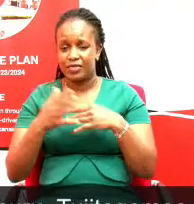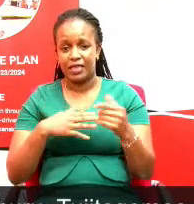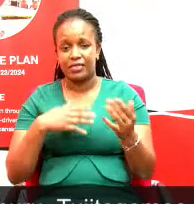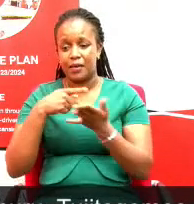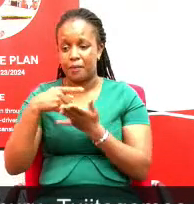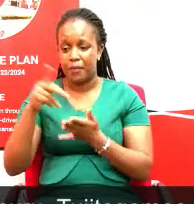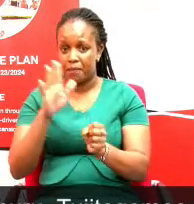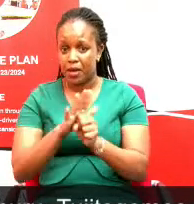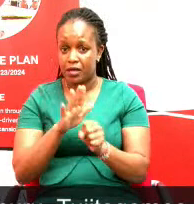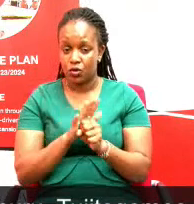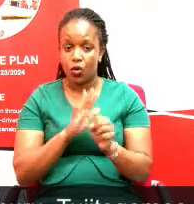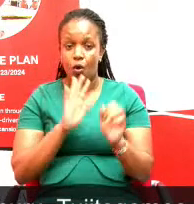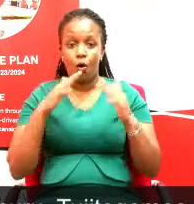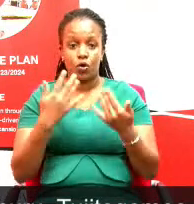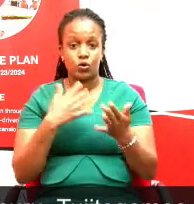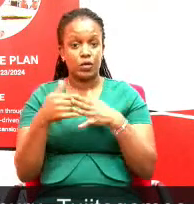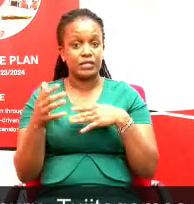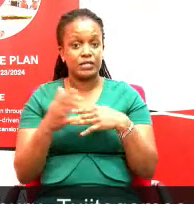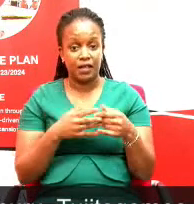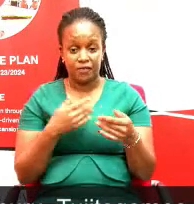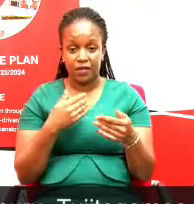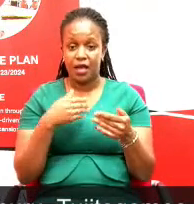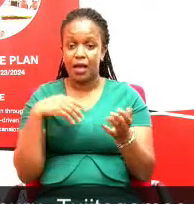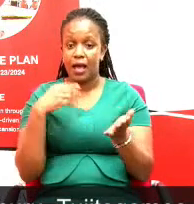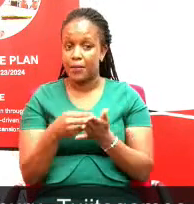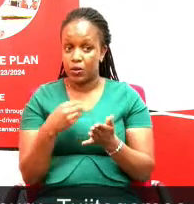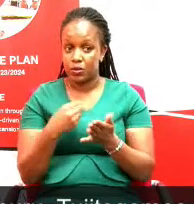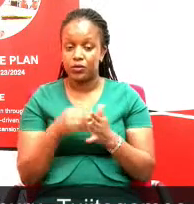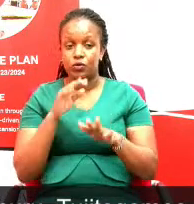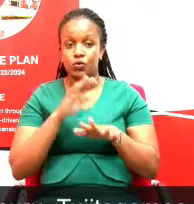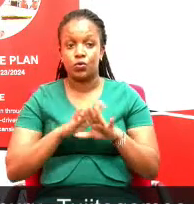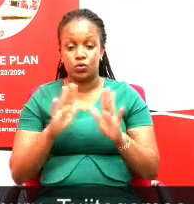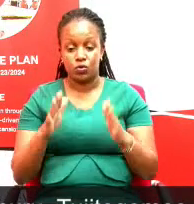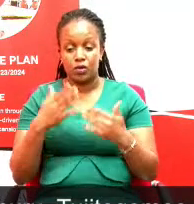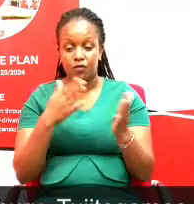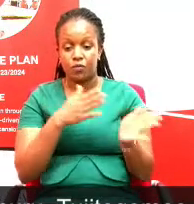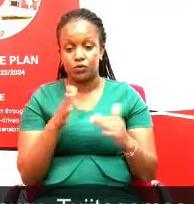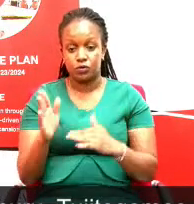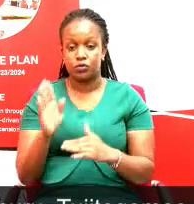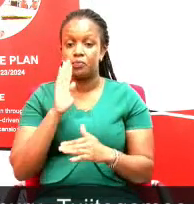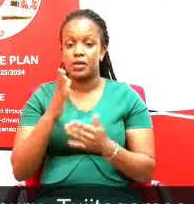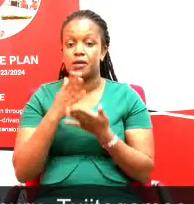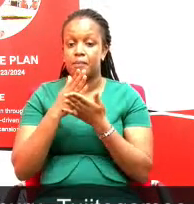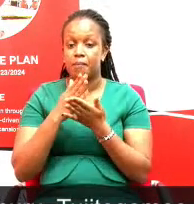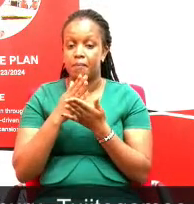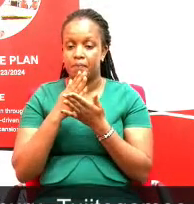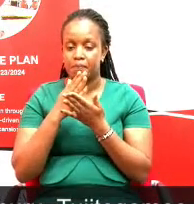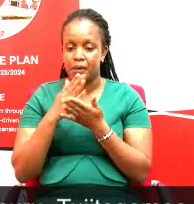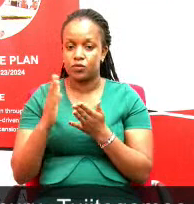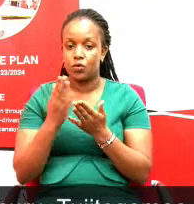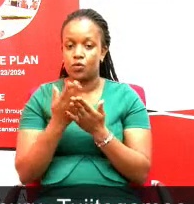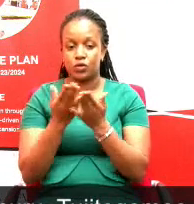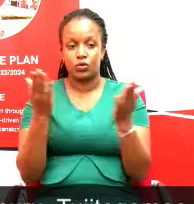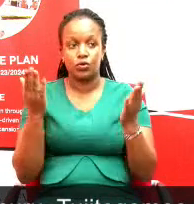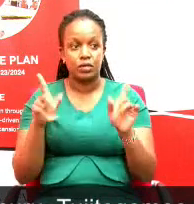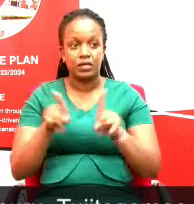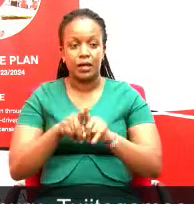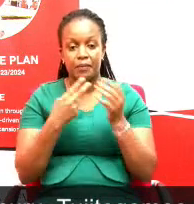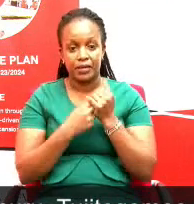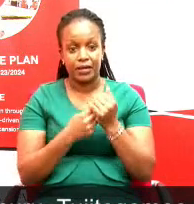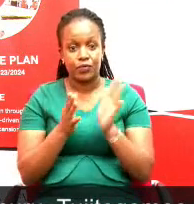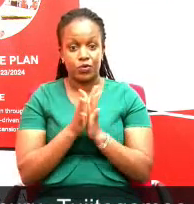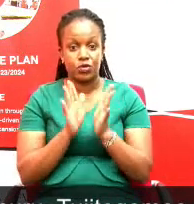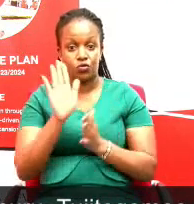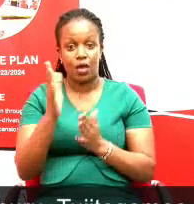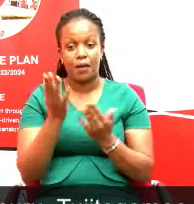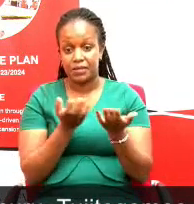whatever amount, it's really important you give them that opportunity to be with you and to be partners in our business. To further expand